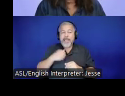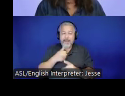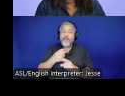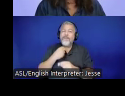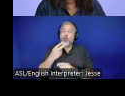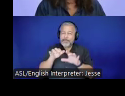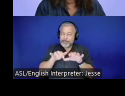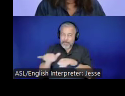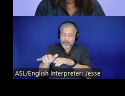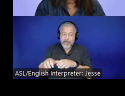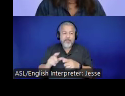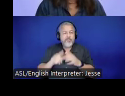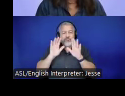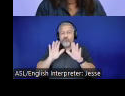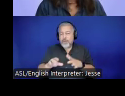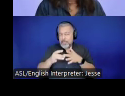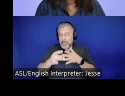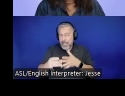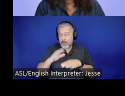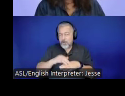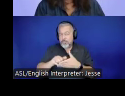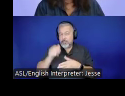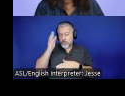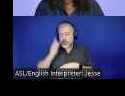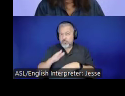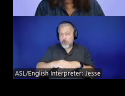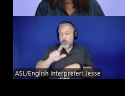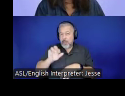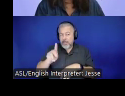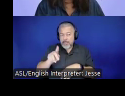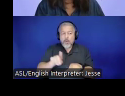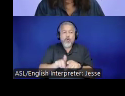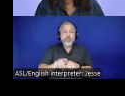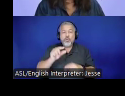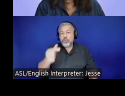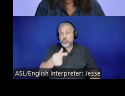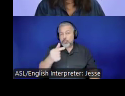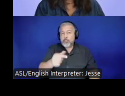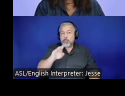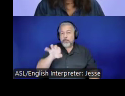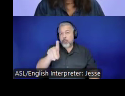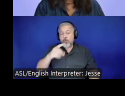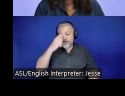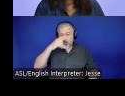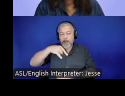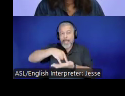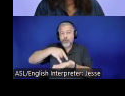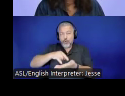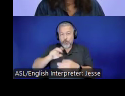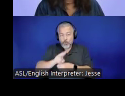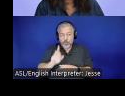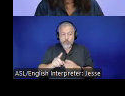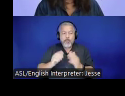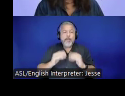guide in this presentation on that link. There's Gboard for Android, Apple Dictation for